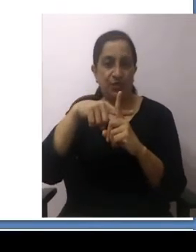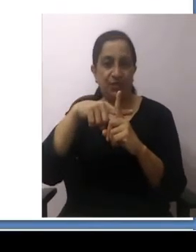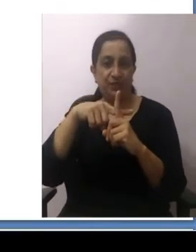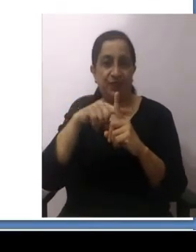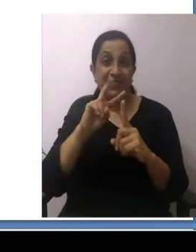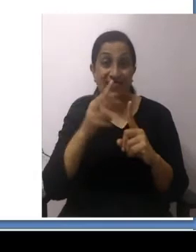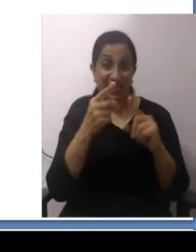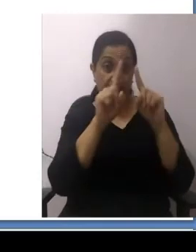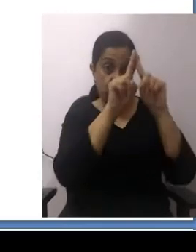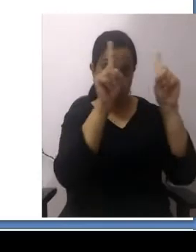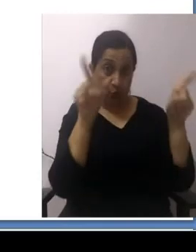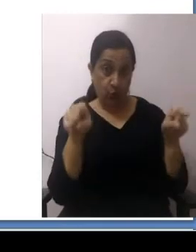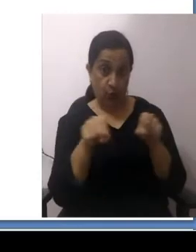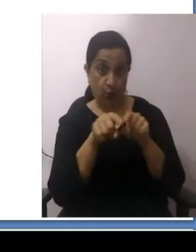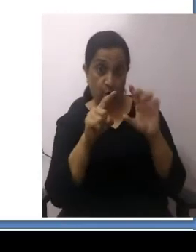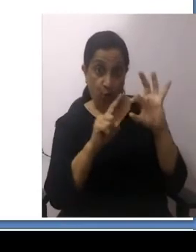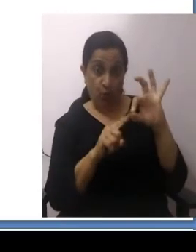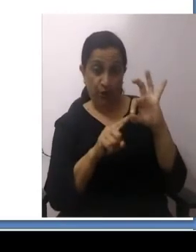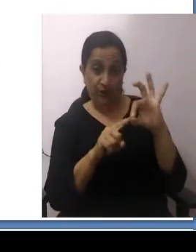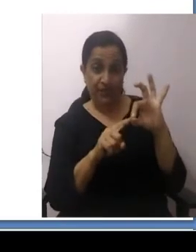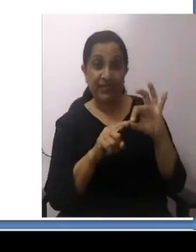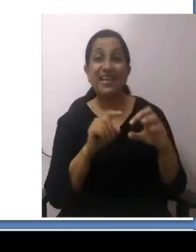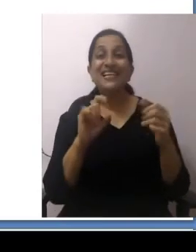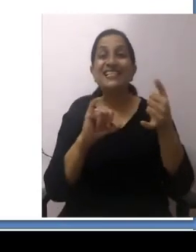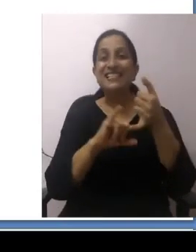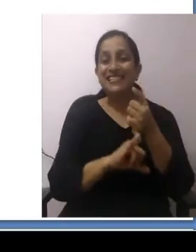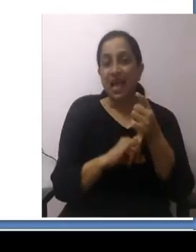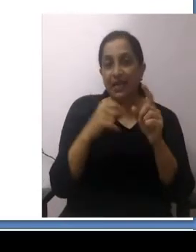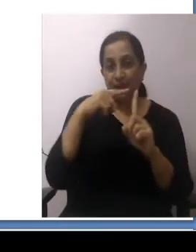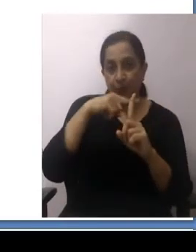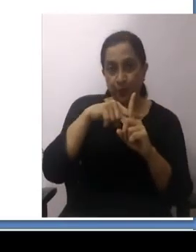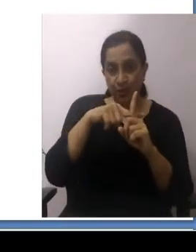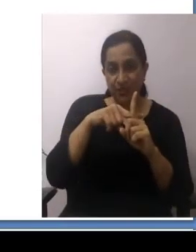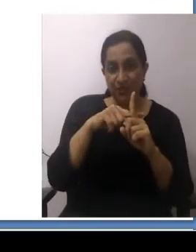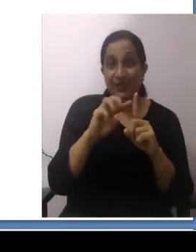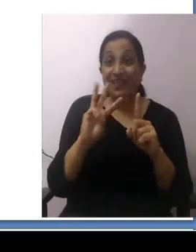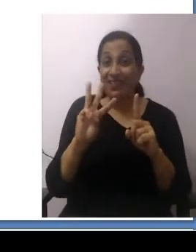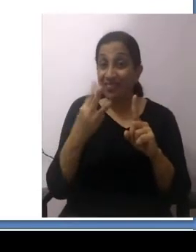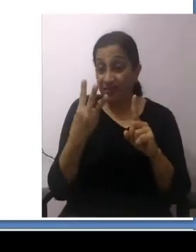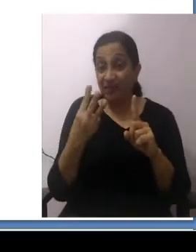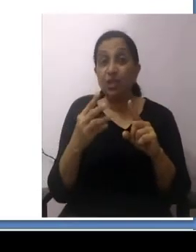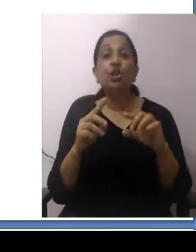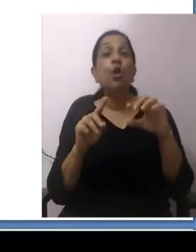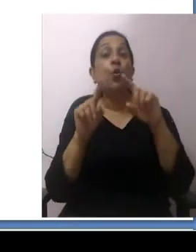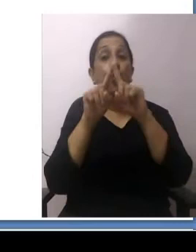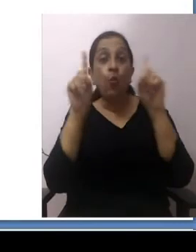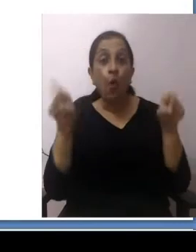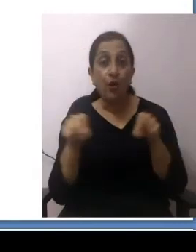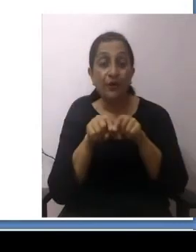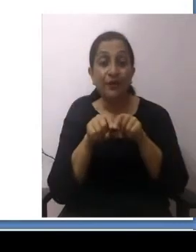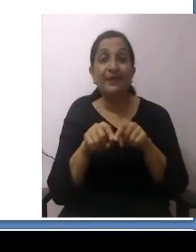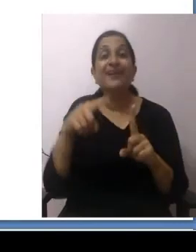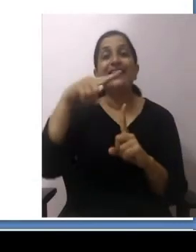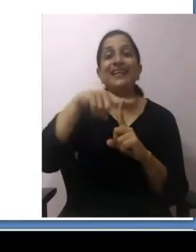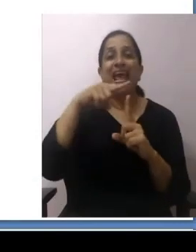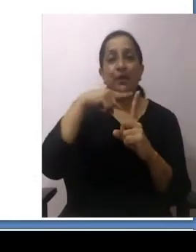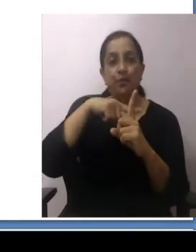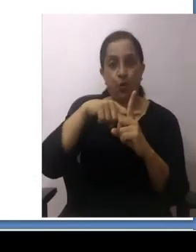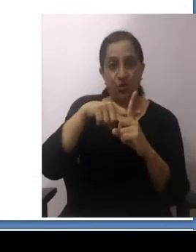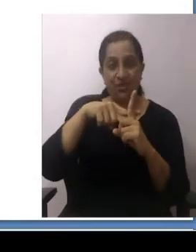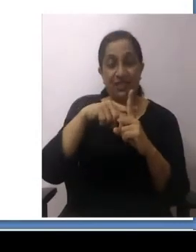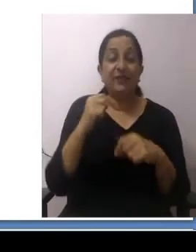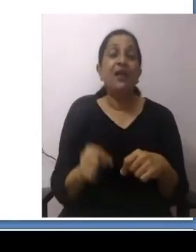is positive. For the third quadrant, tan is positive. For the fourth quadrant, cos is